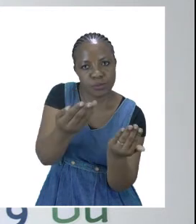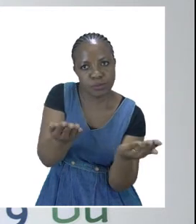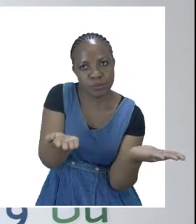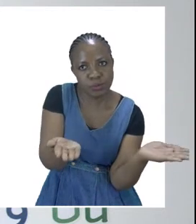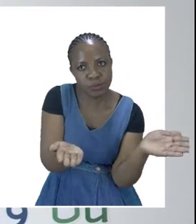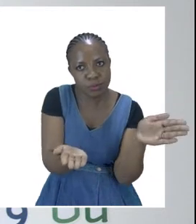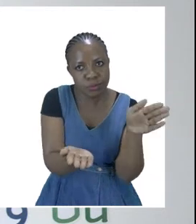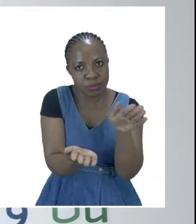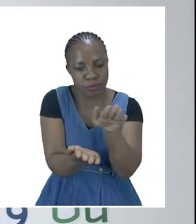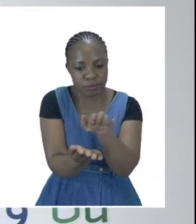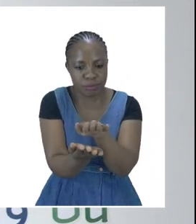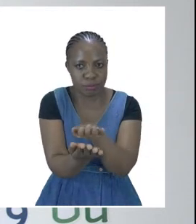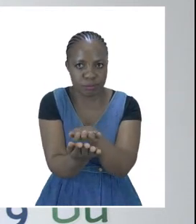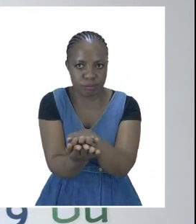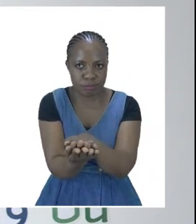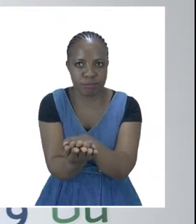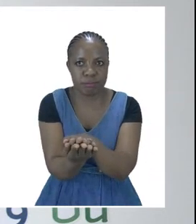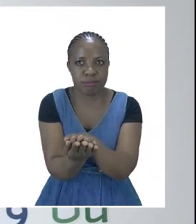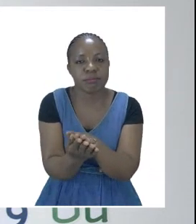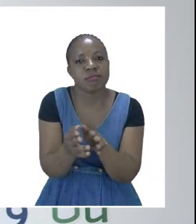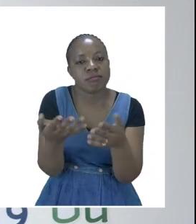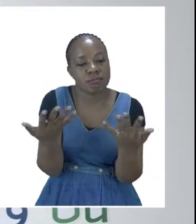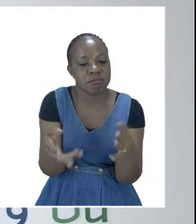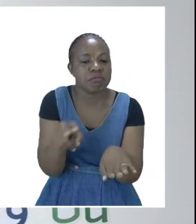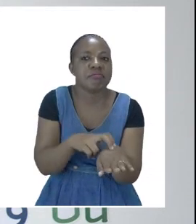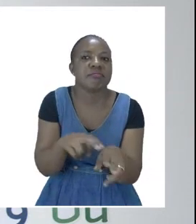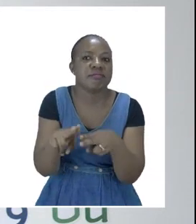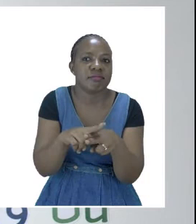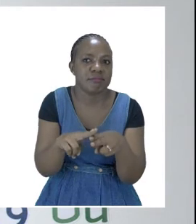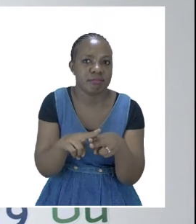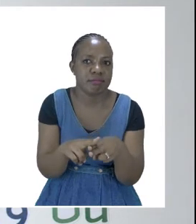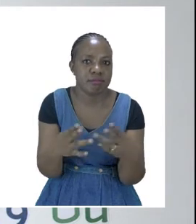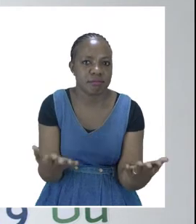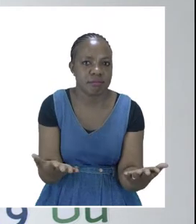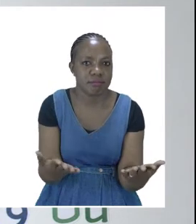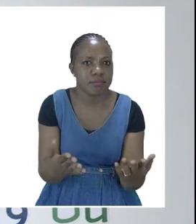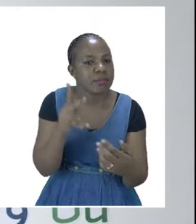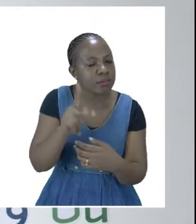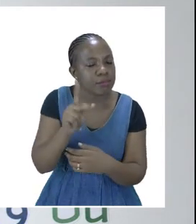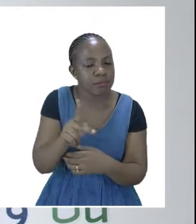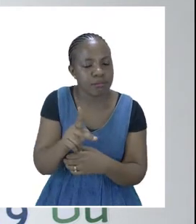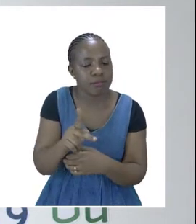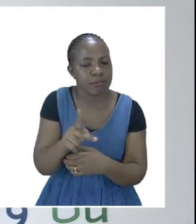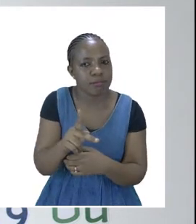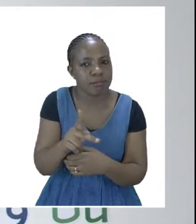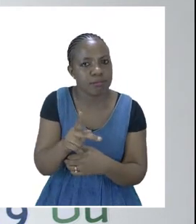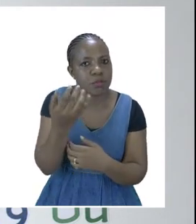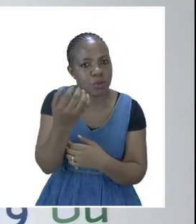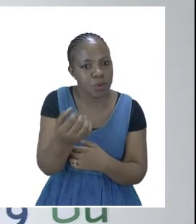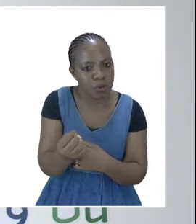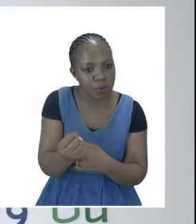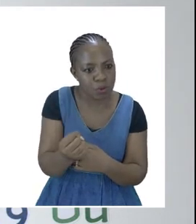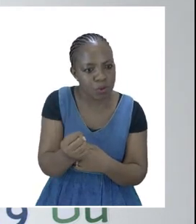it for ready to use. But there is more. We are also available on